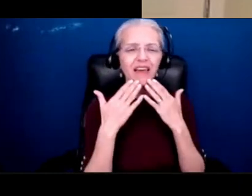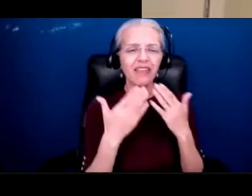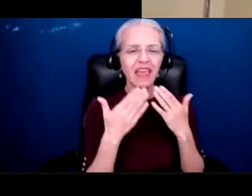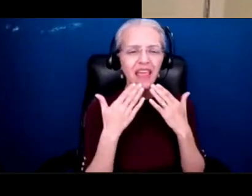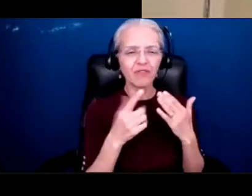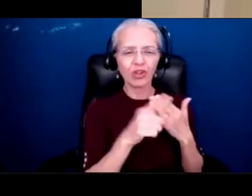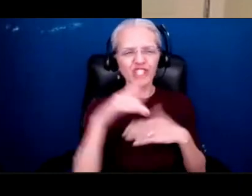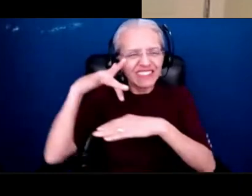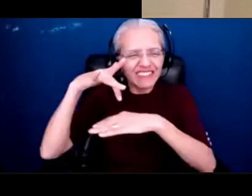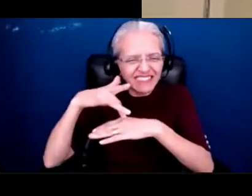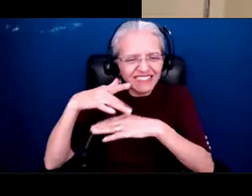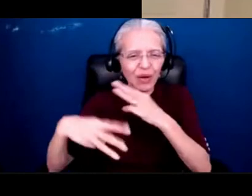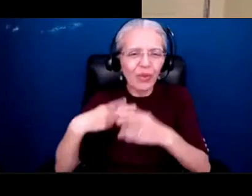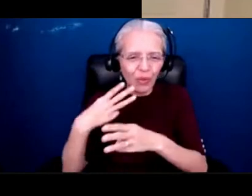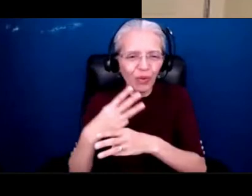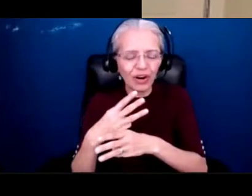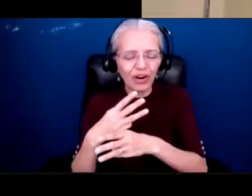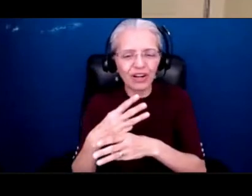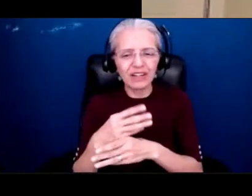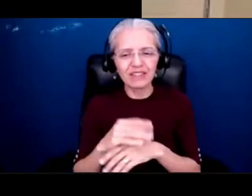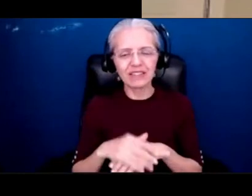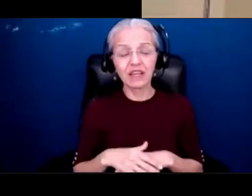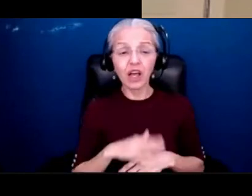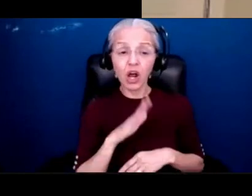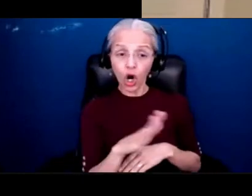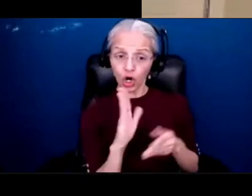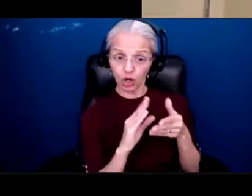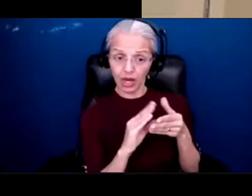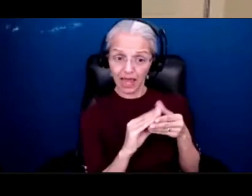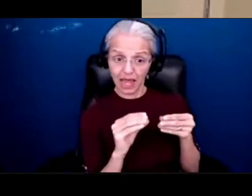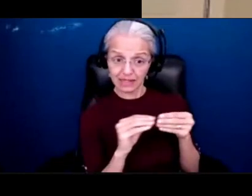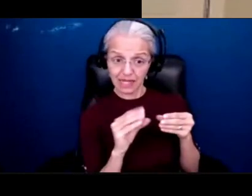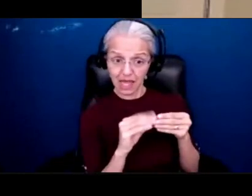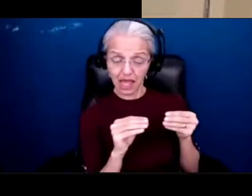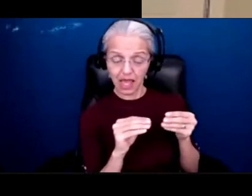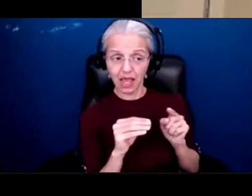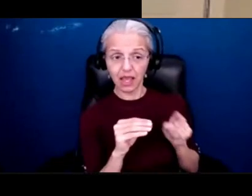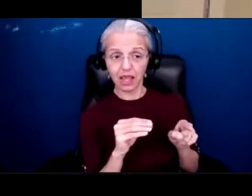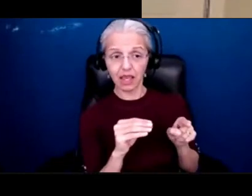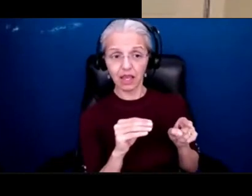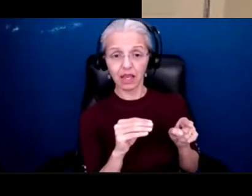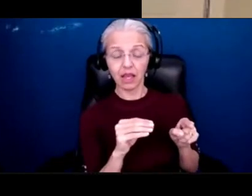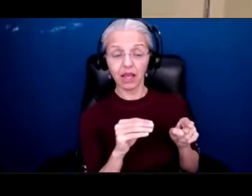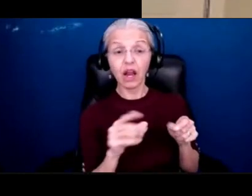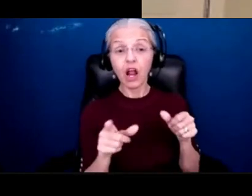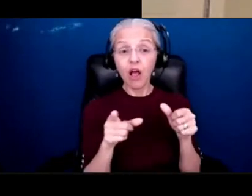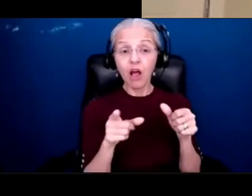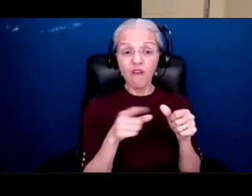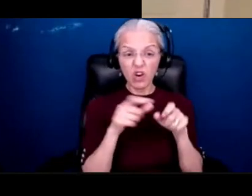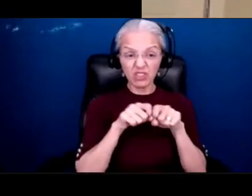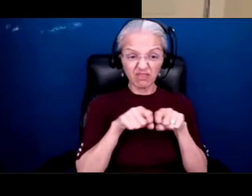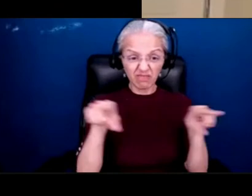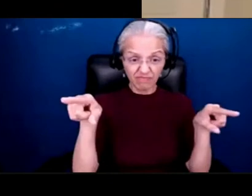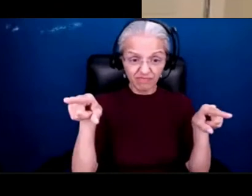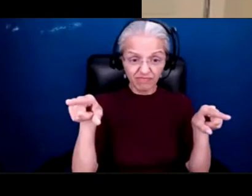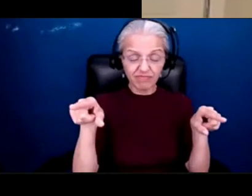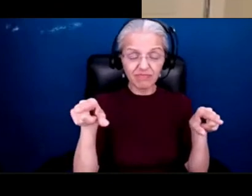world. Her essay was something that, when it first came out, I was